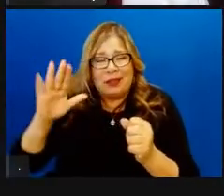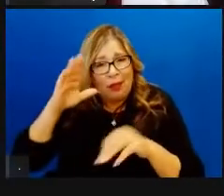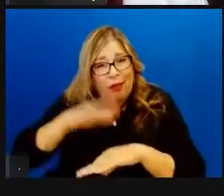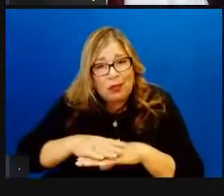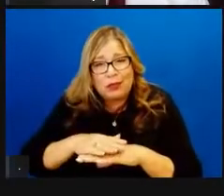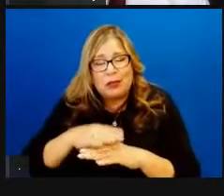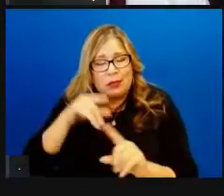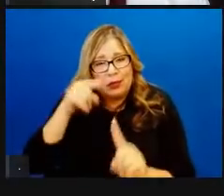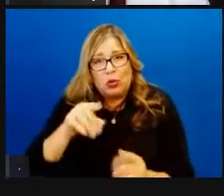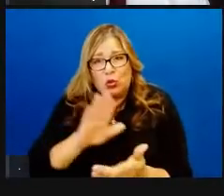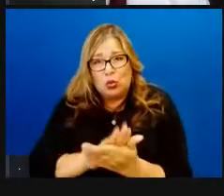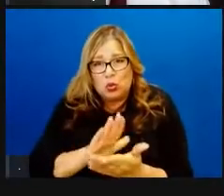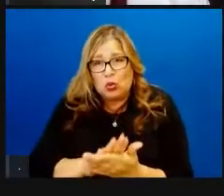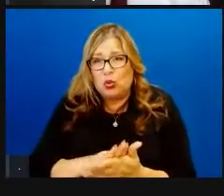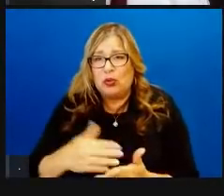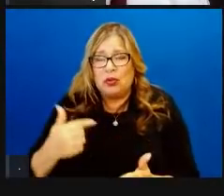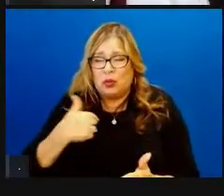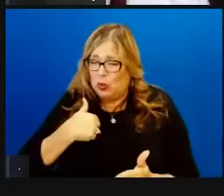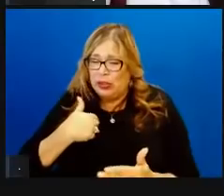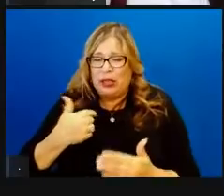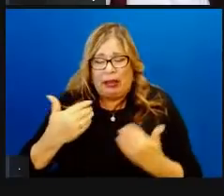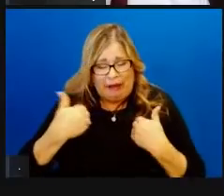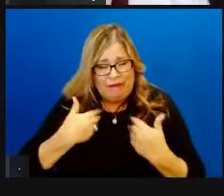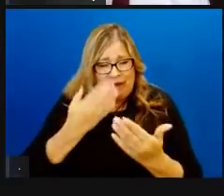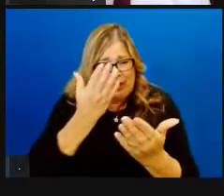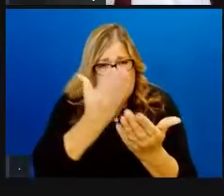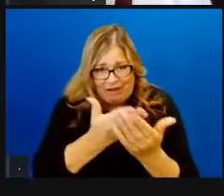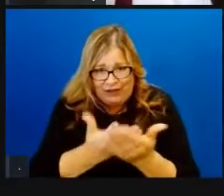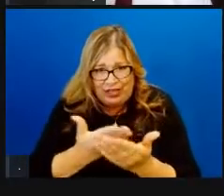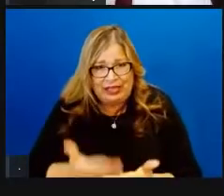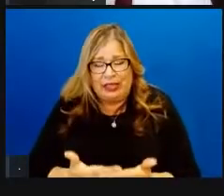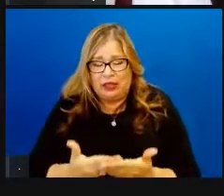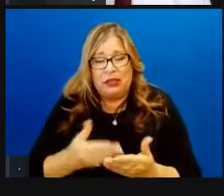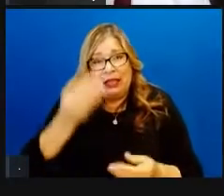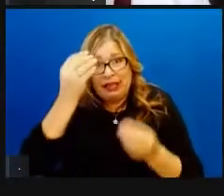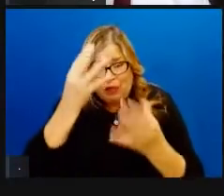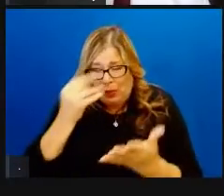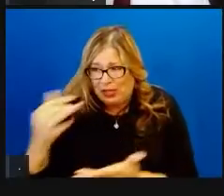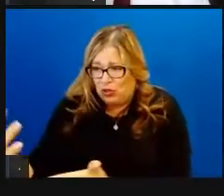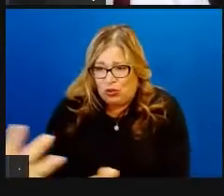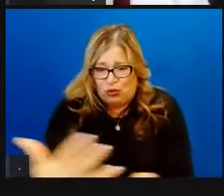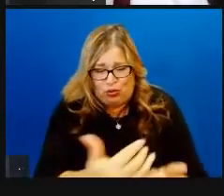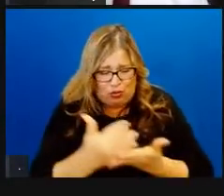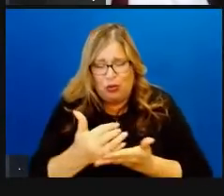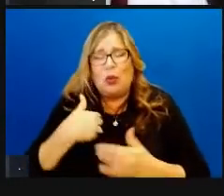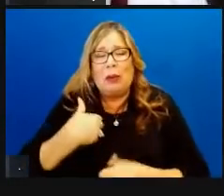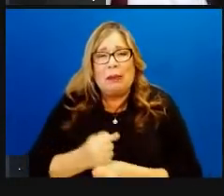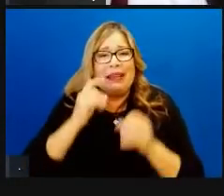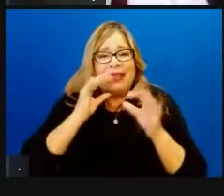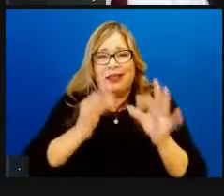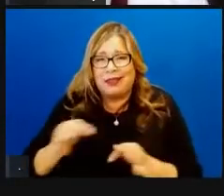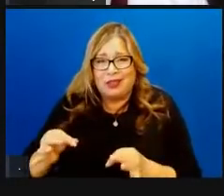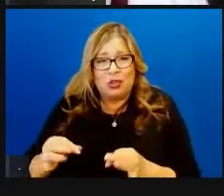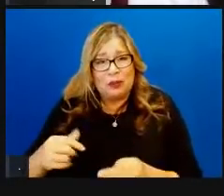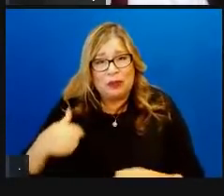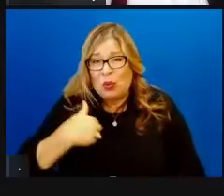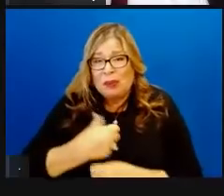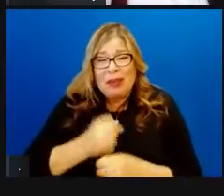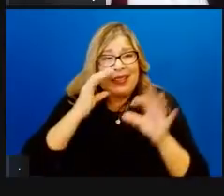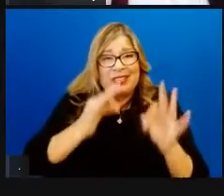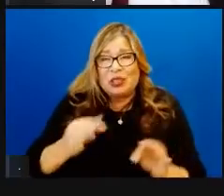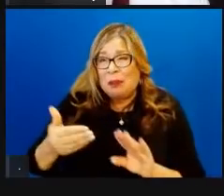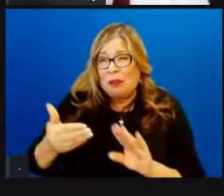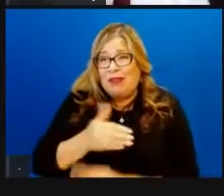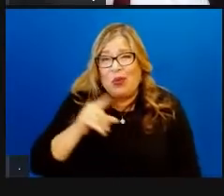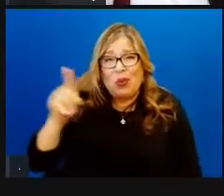and our experiences inform these policies. We were even ahead of the CDC, ahead of the American